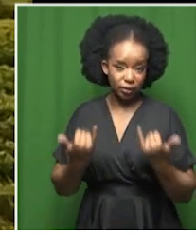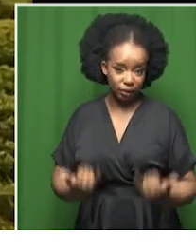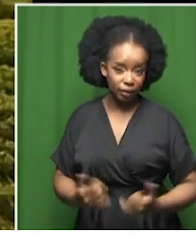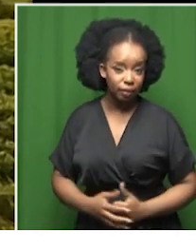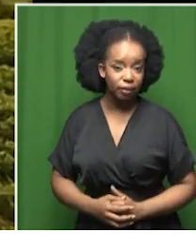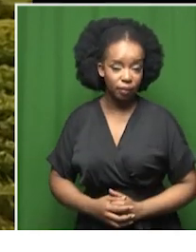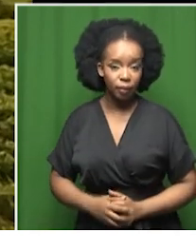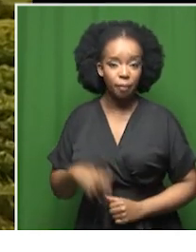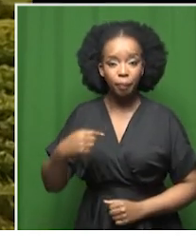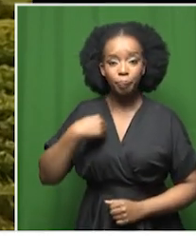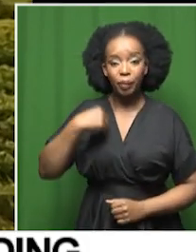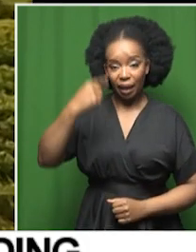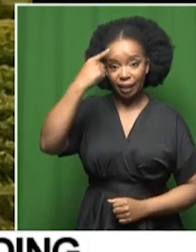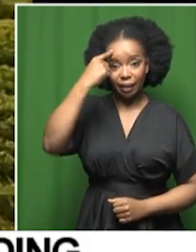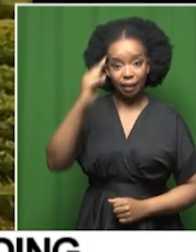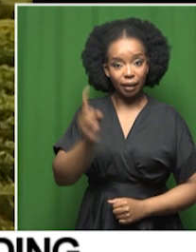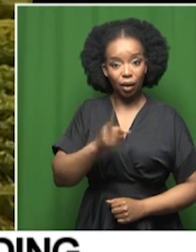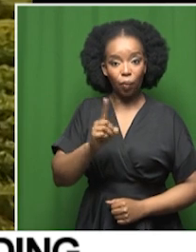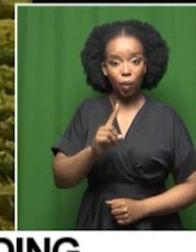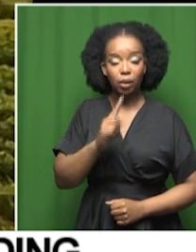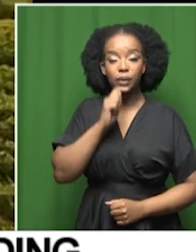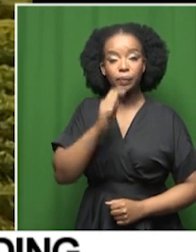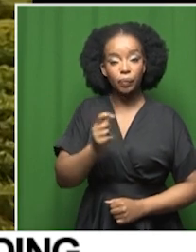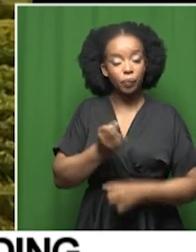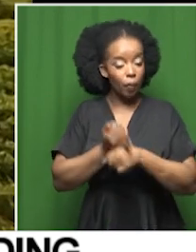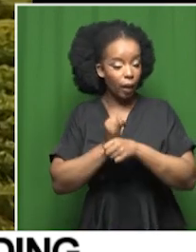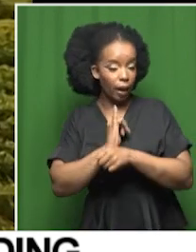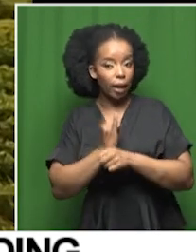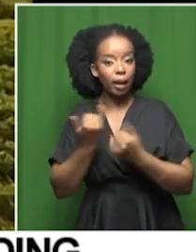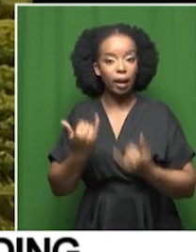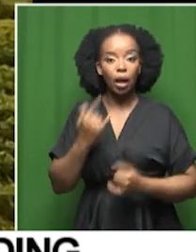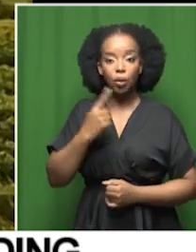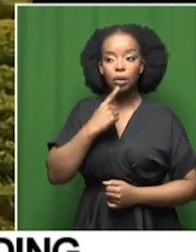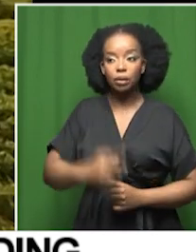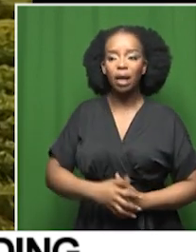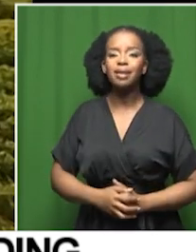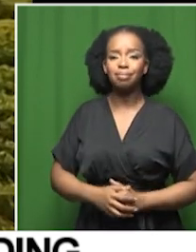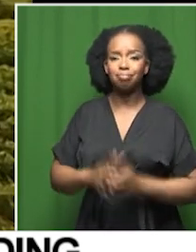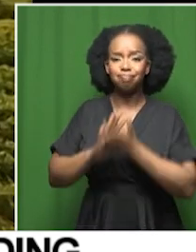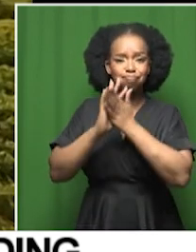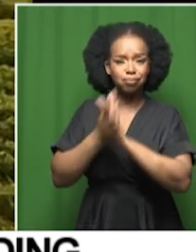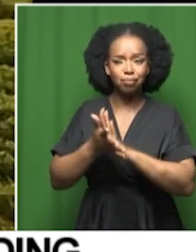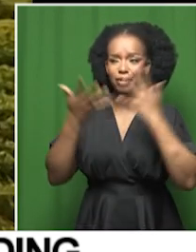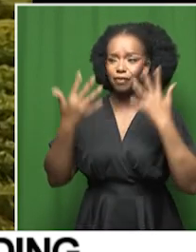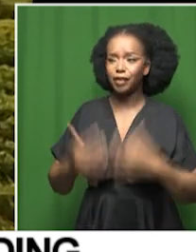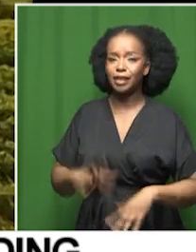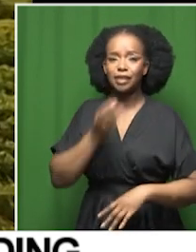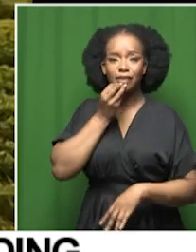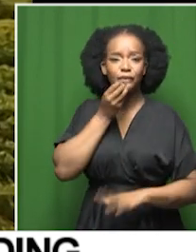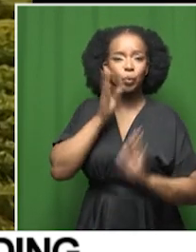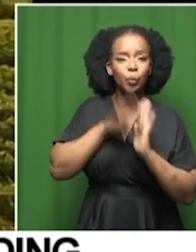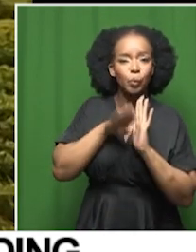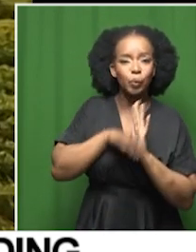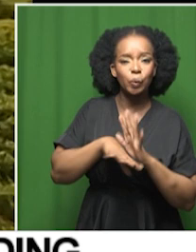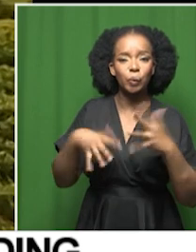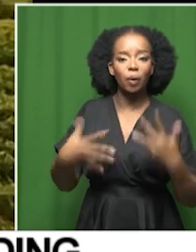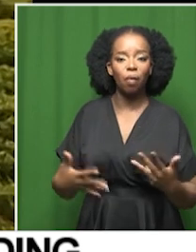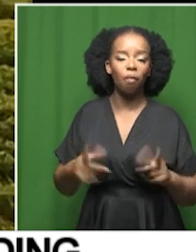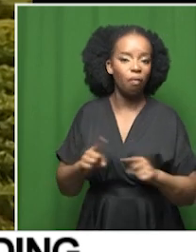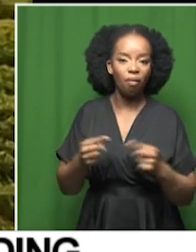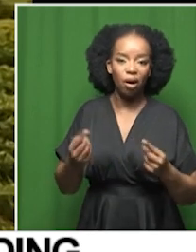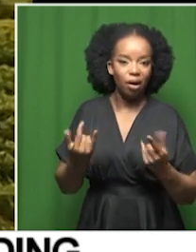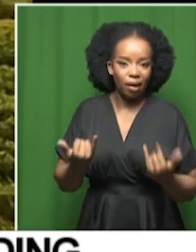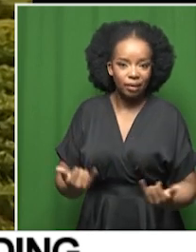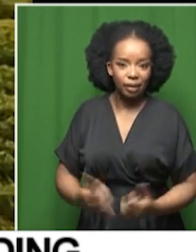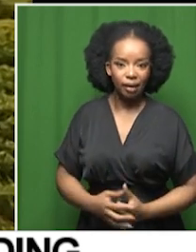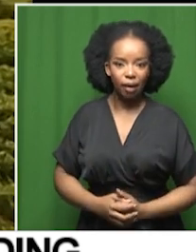though, it's a little bit too early to tell what the damage would be. We have sent out a, you know, on the request of the Minister of